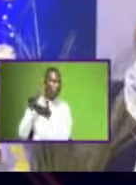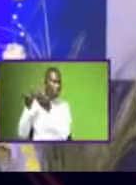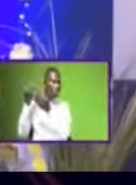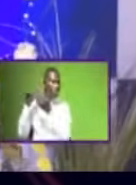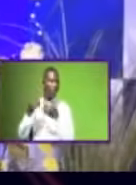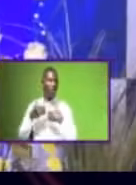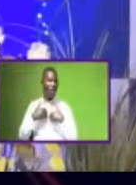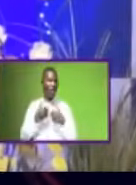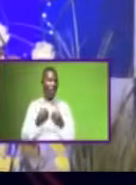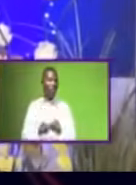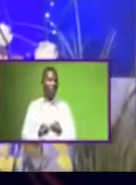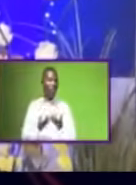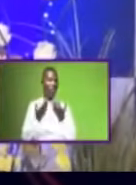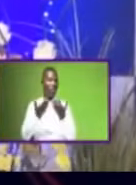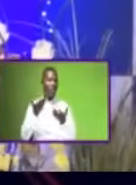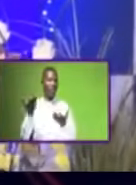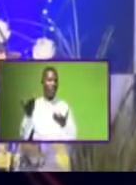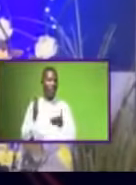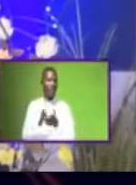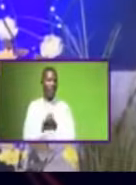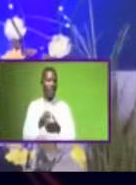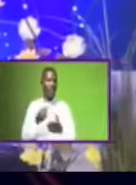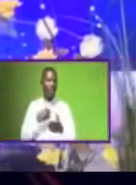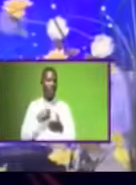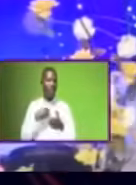have